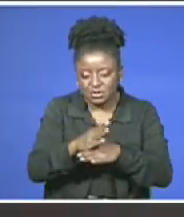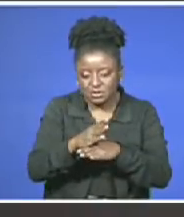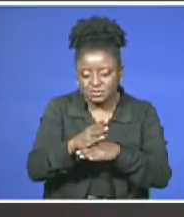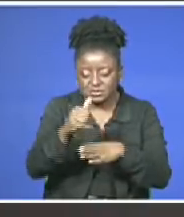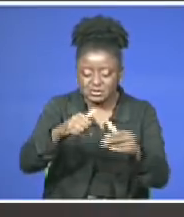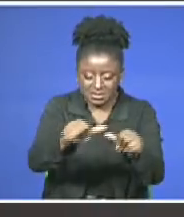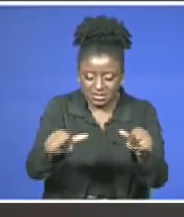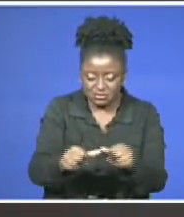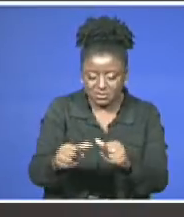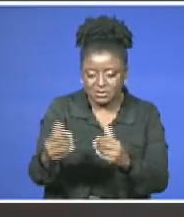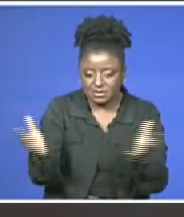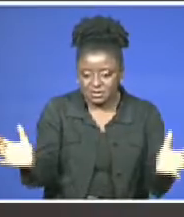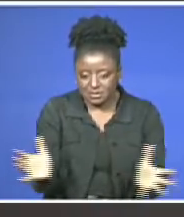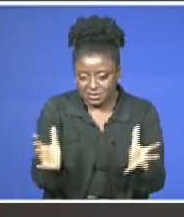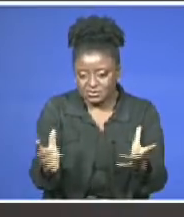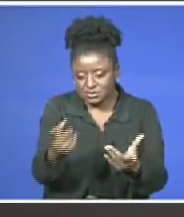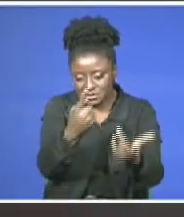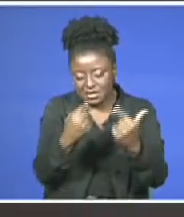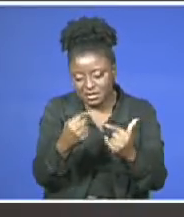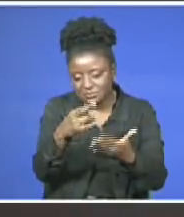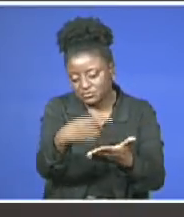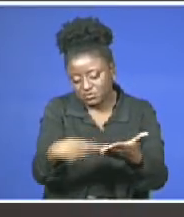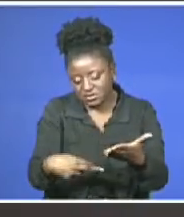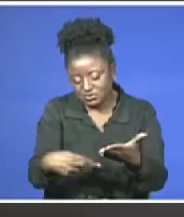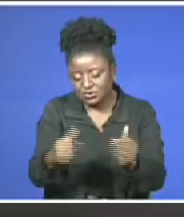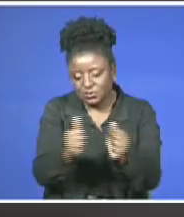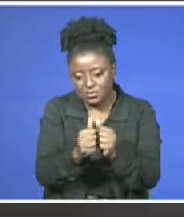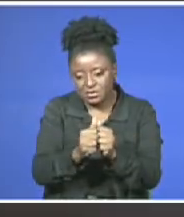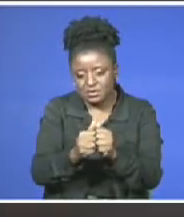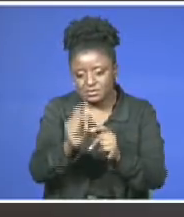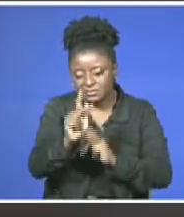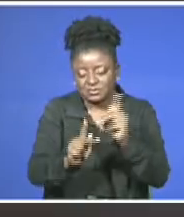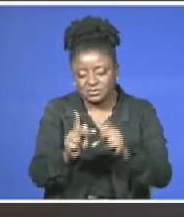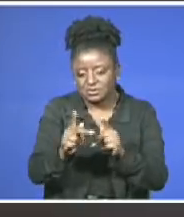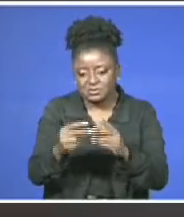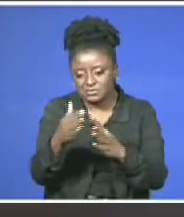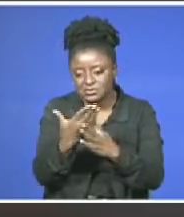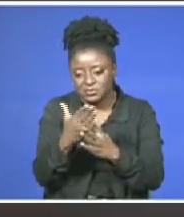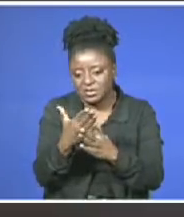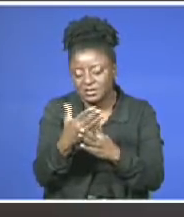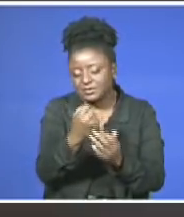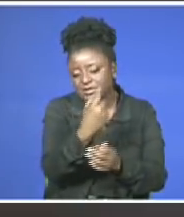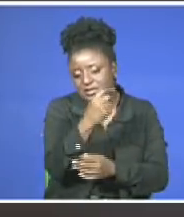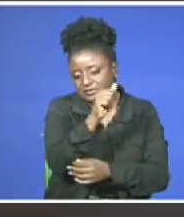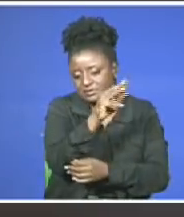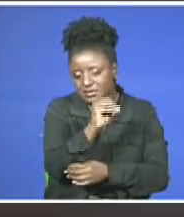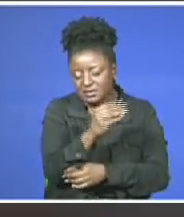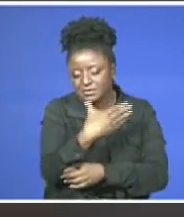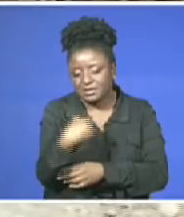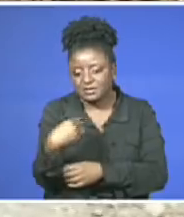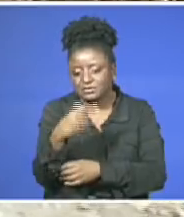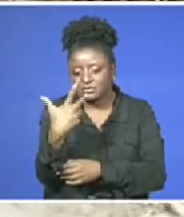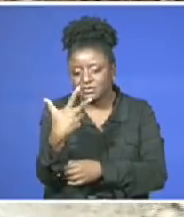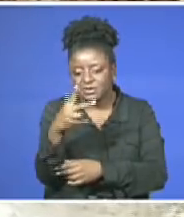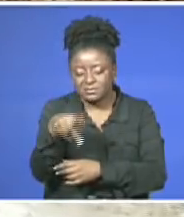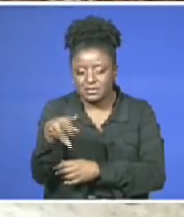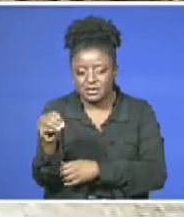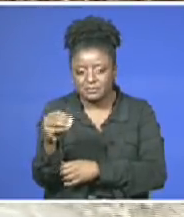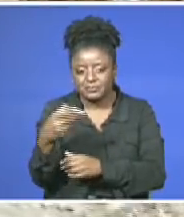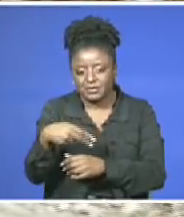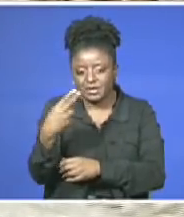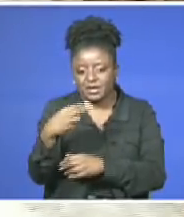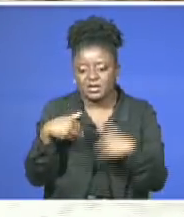and register with our offices between the hours of 11 a.m. and 3 p.m. With a high